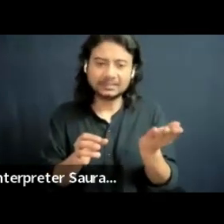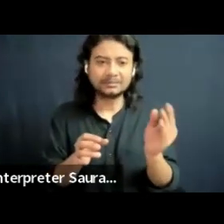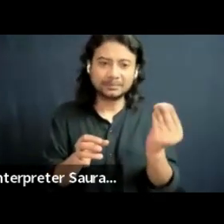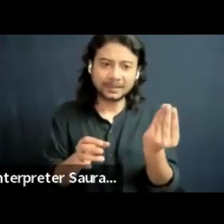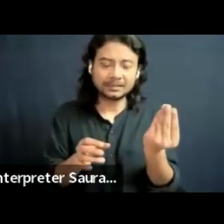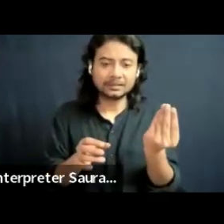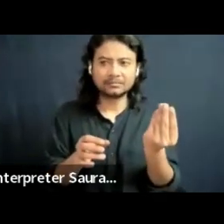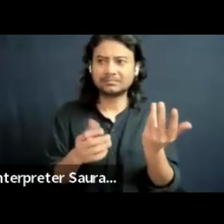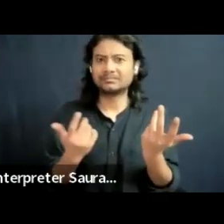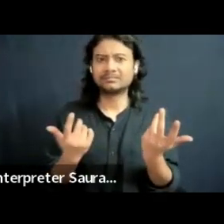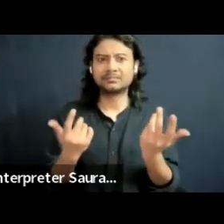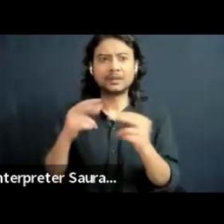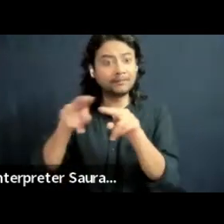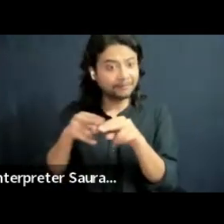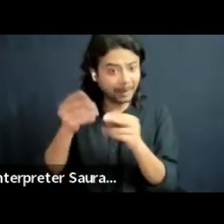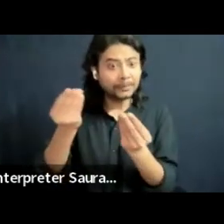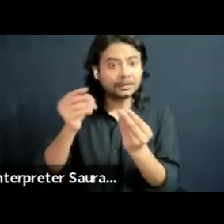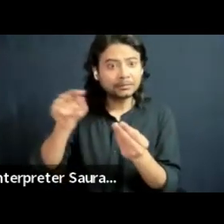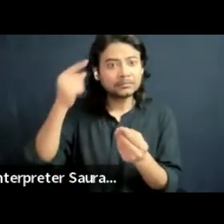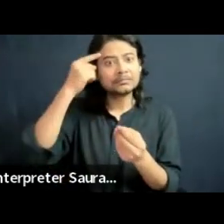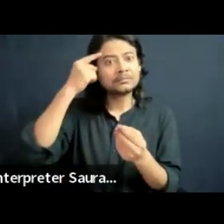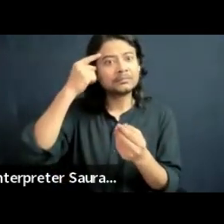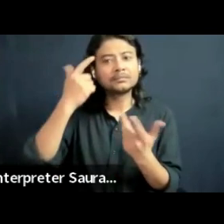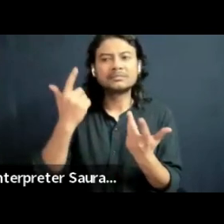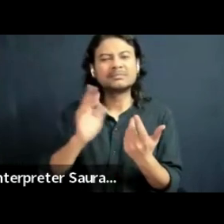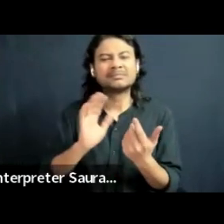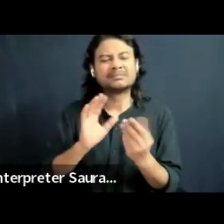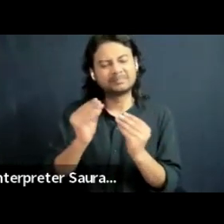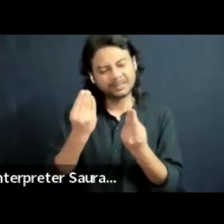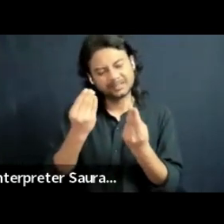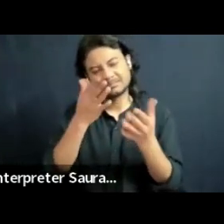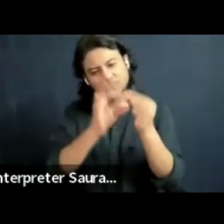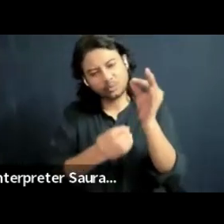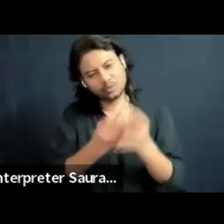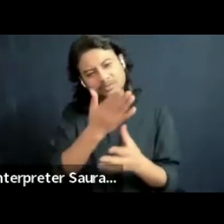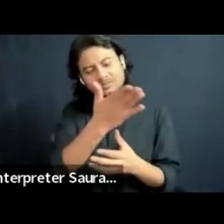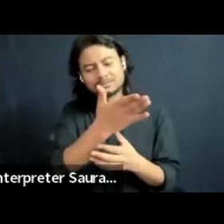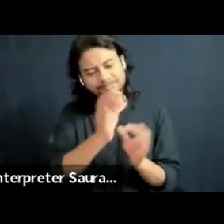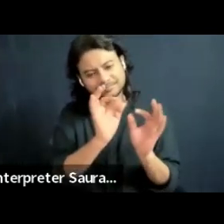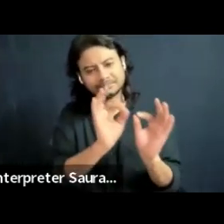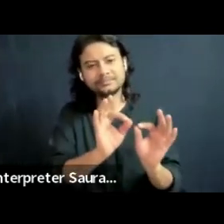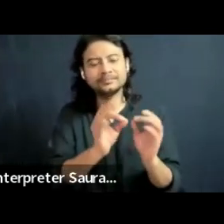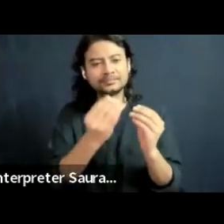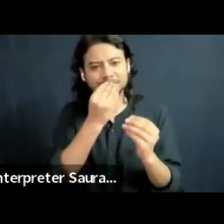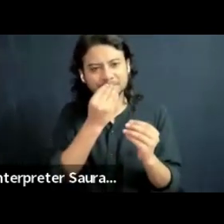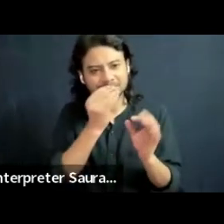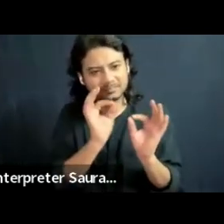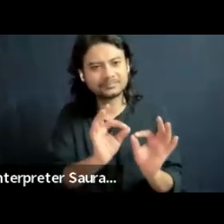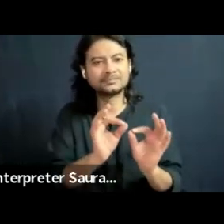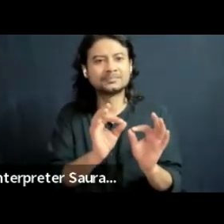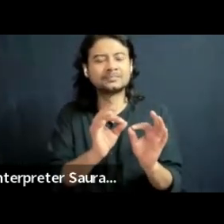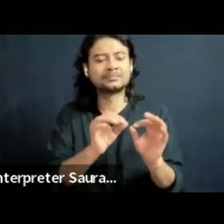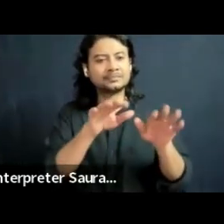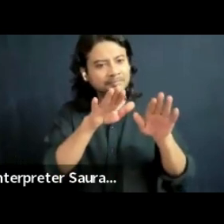an institution. She'll get food, she'll get educated. But institutionalization cannot be seen as a form